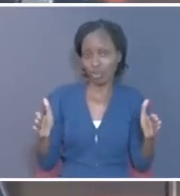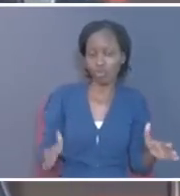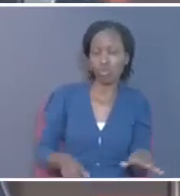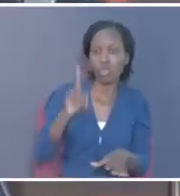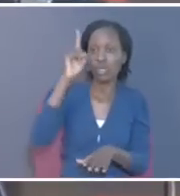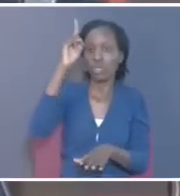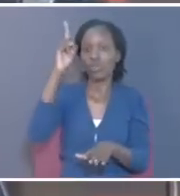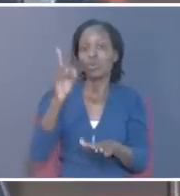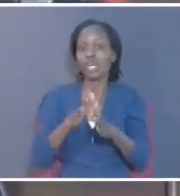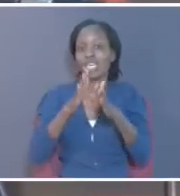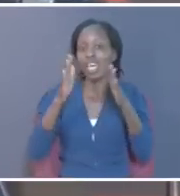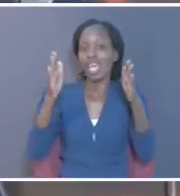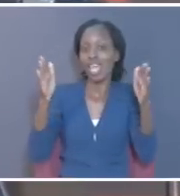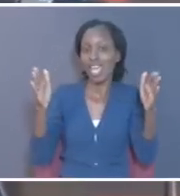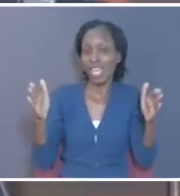you are great.